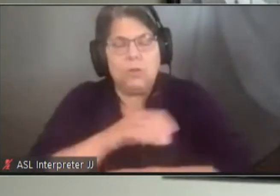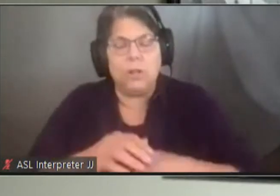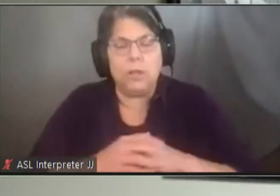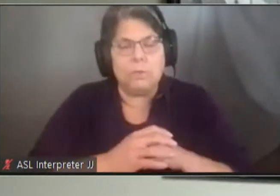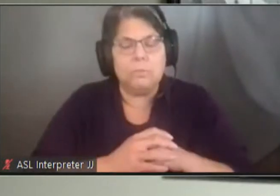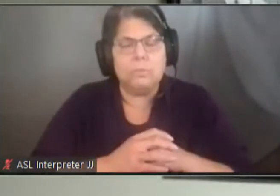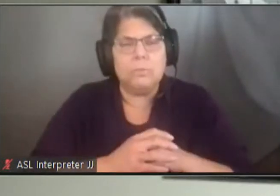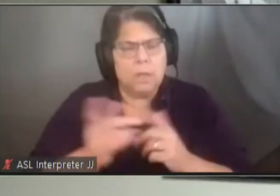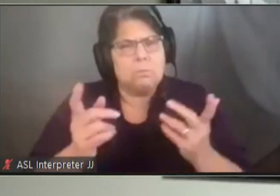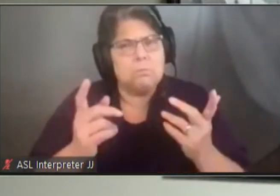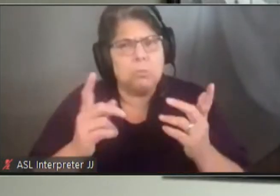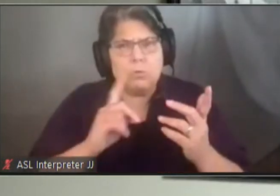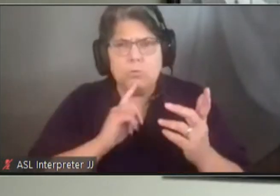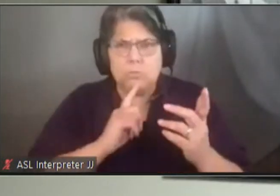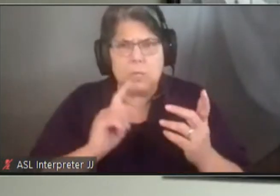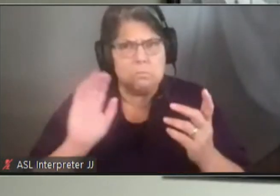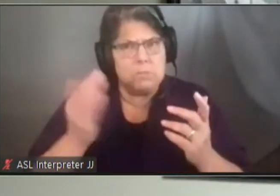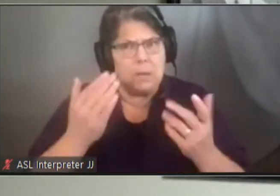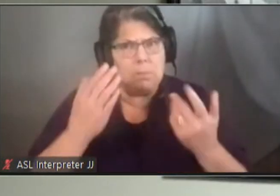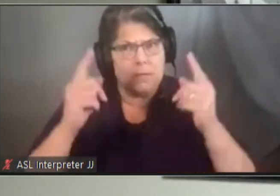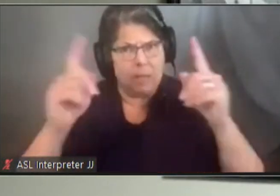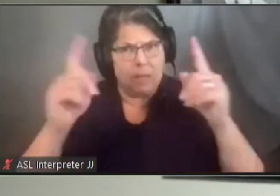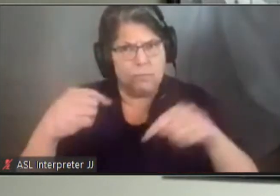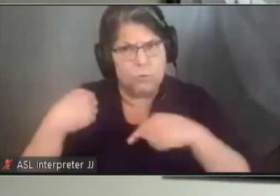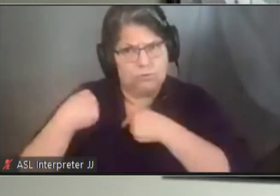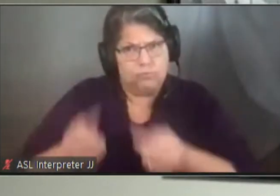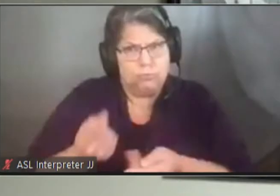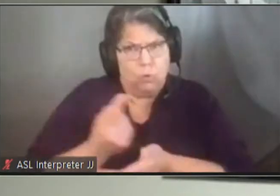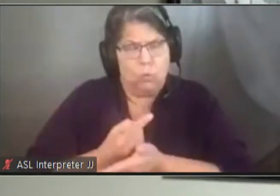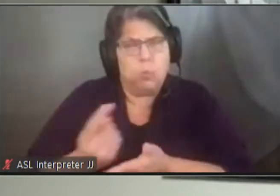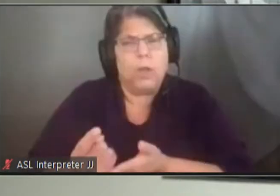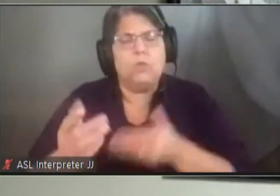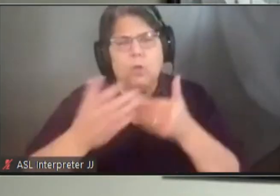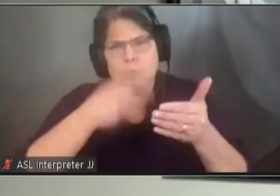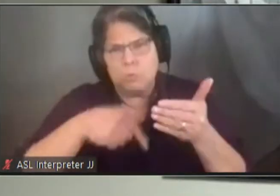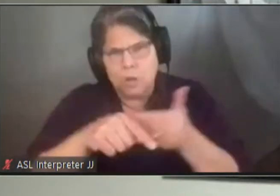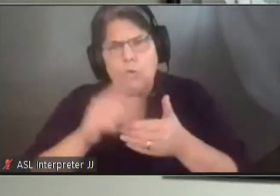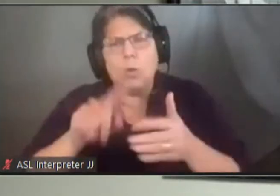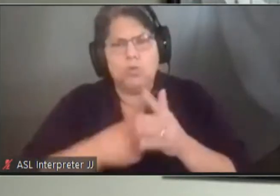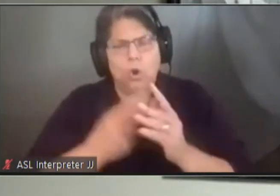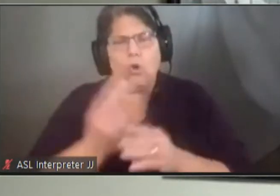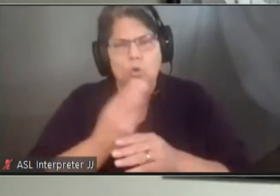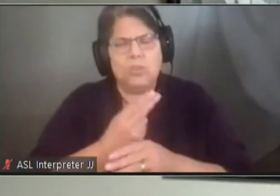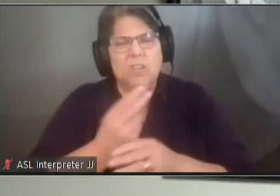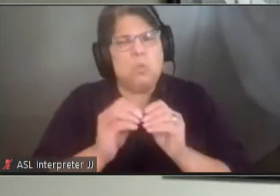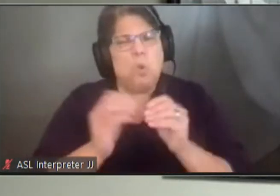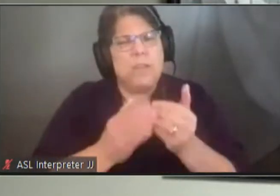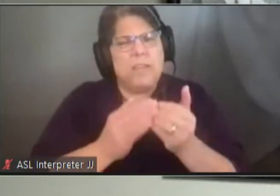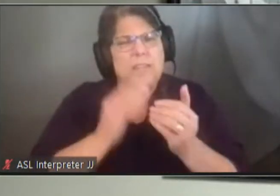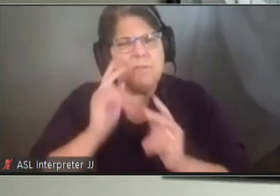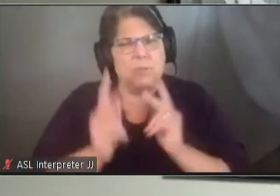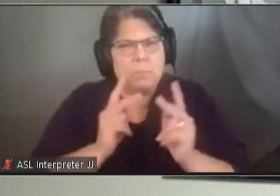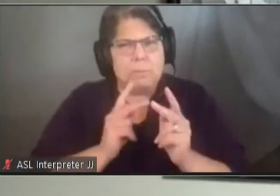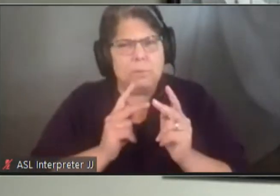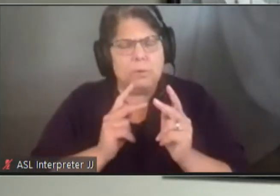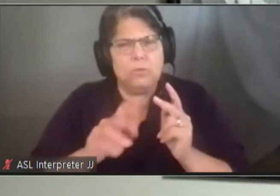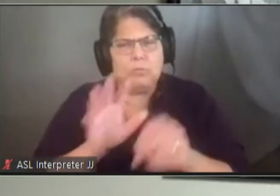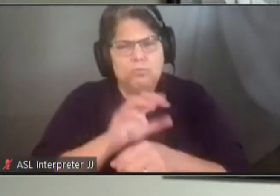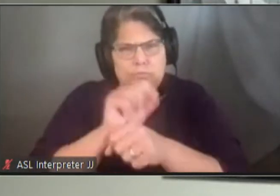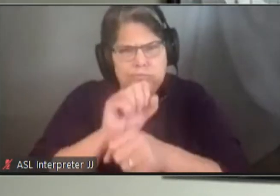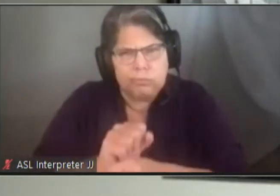this past week. So next week we'll start using this as it will be easy for people to access in both English and